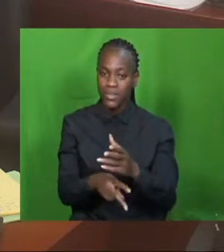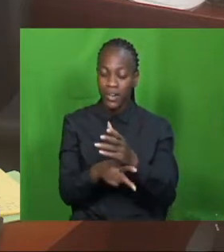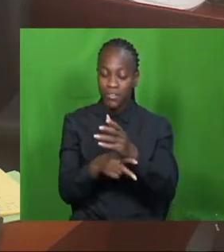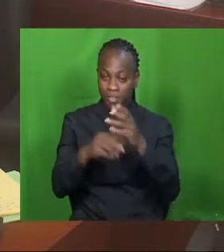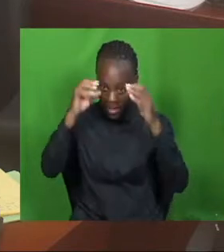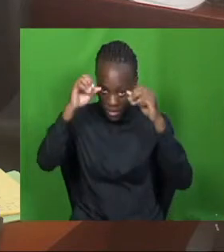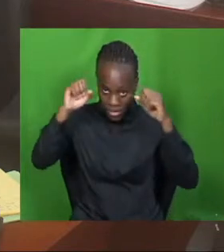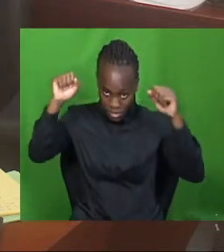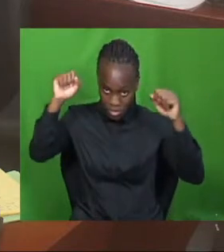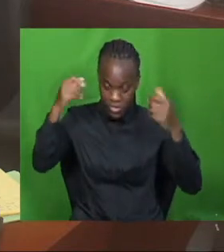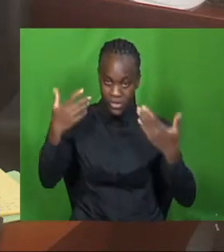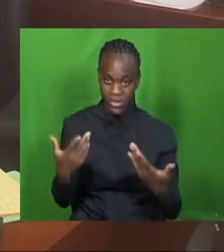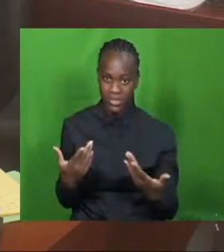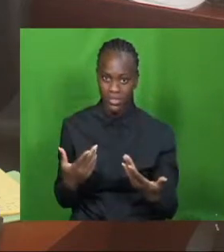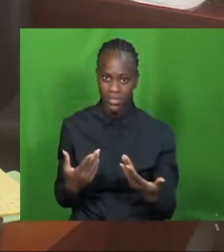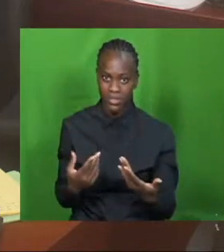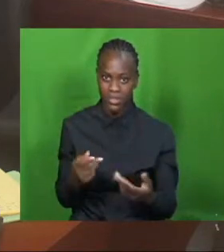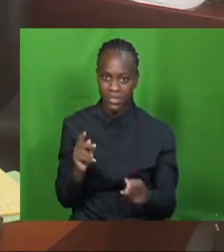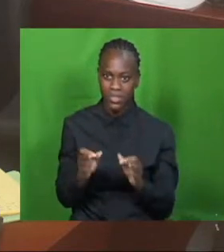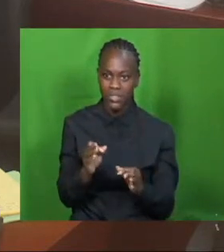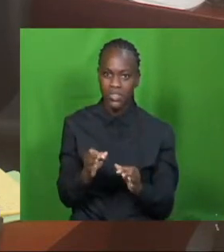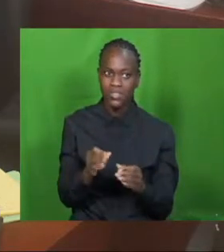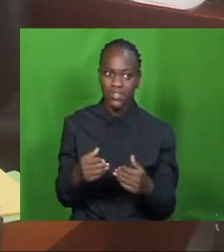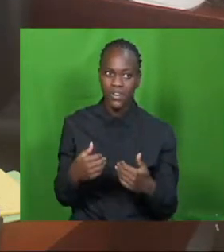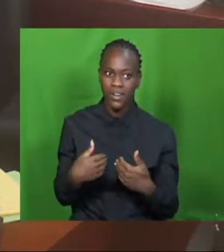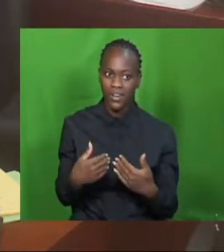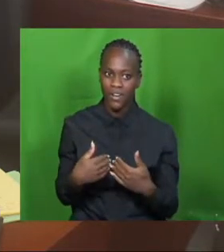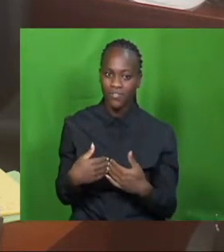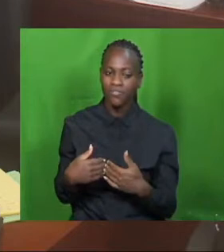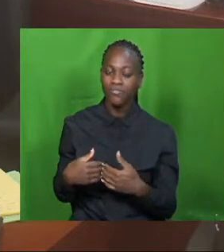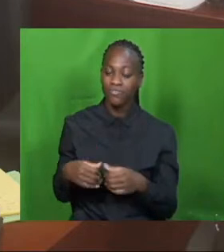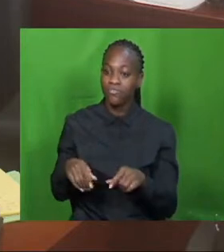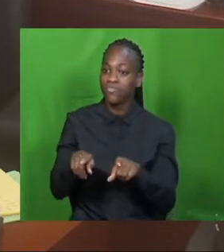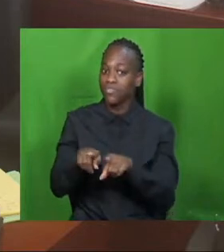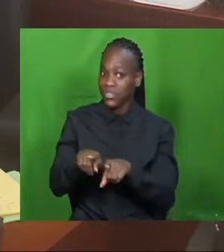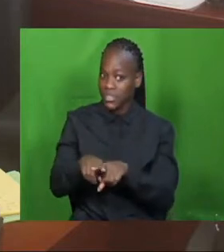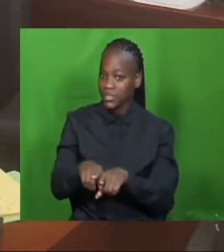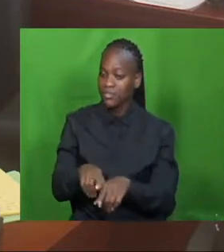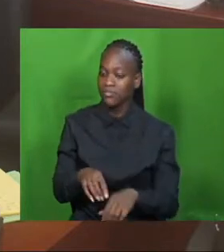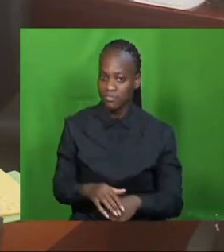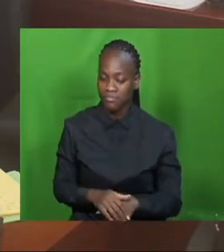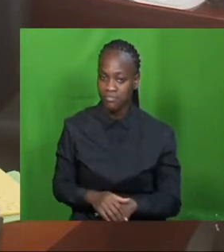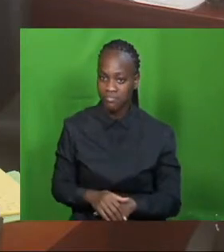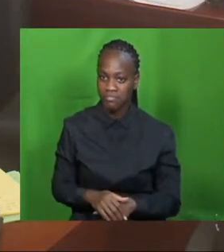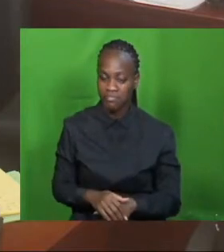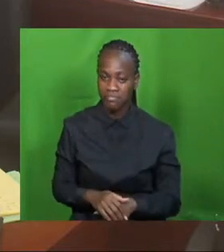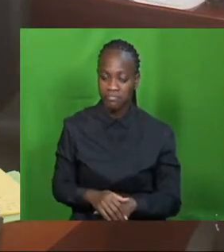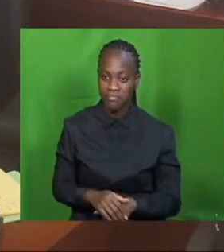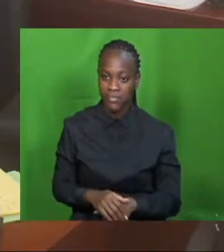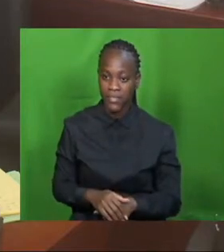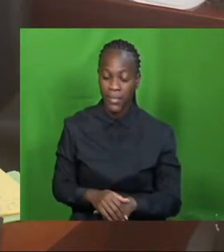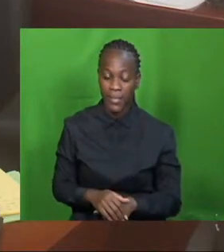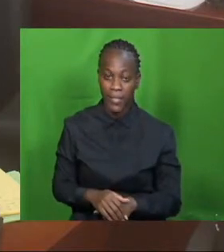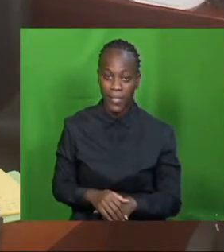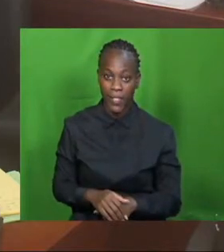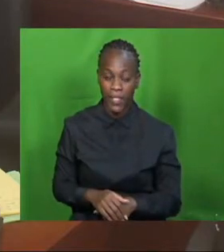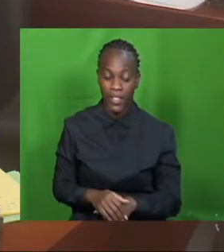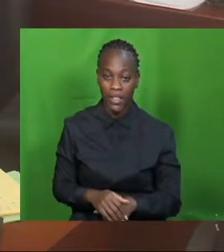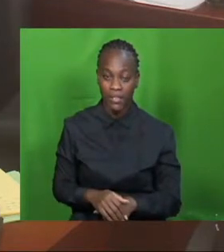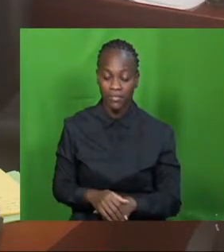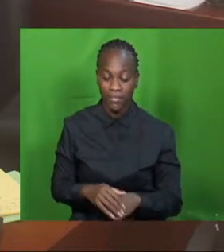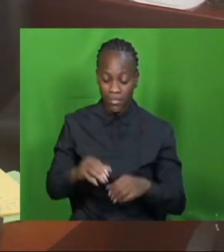the construction of a facility that will host the many meetings that we have been